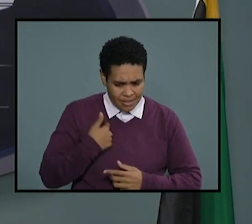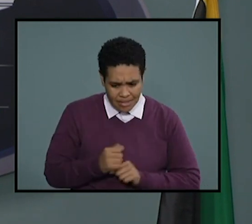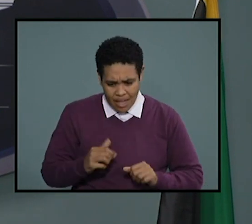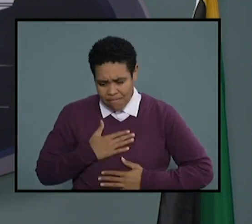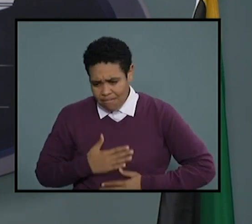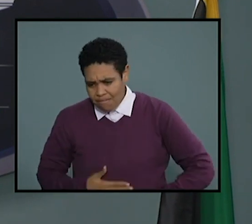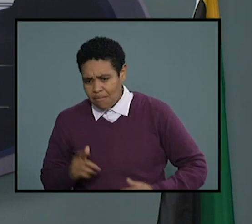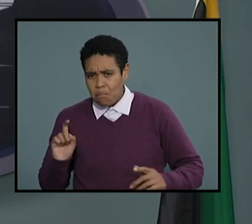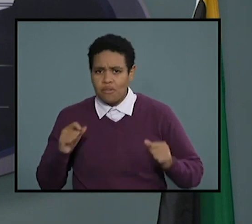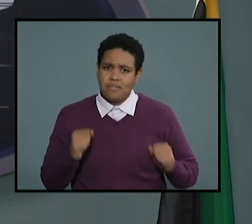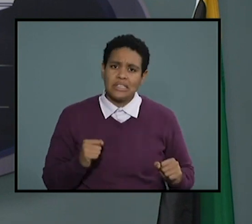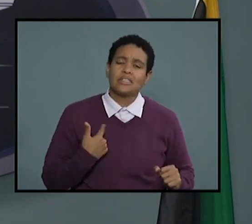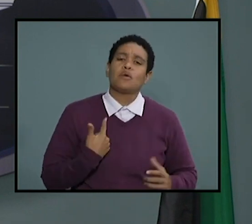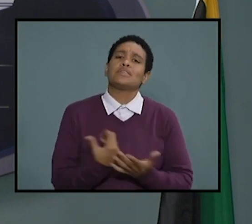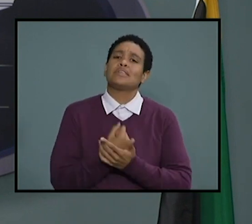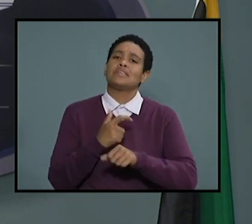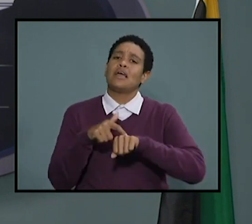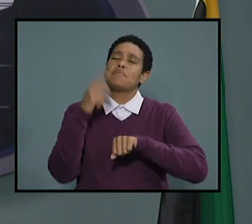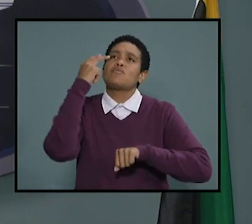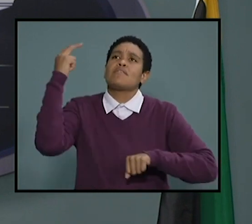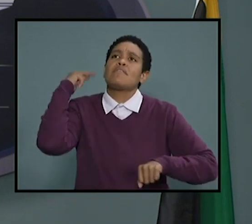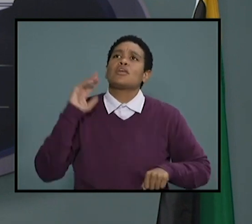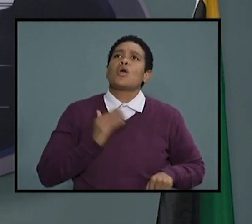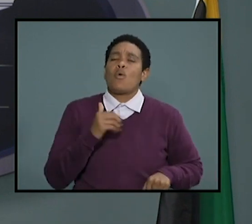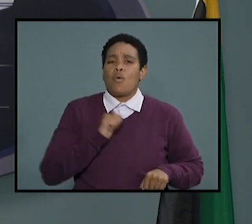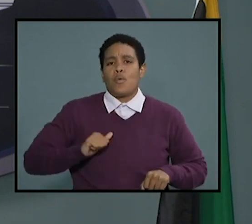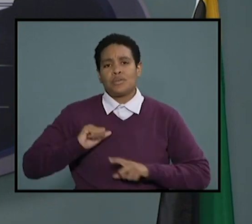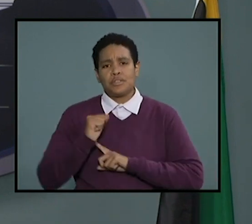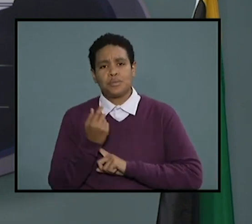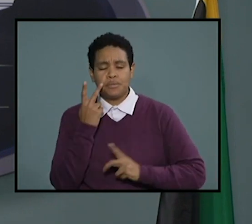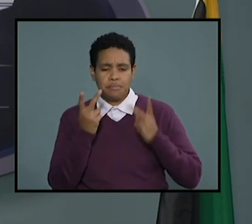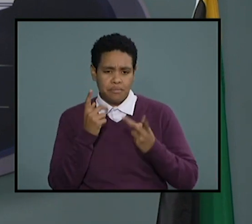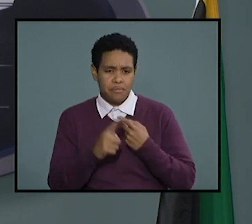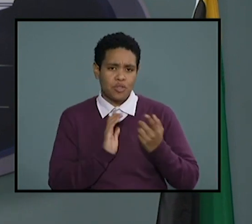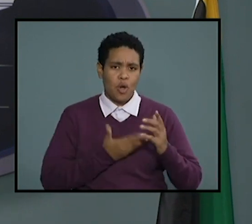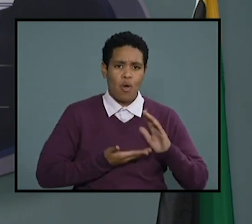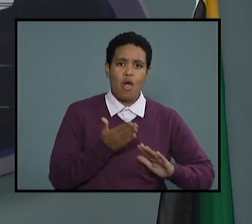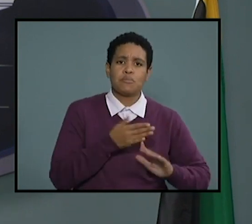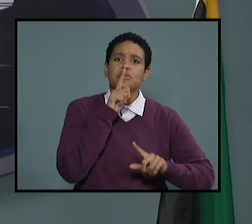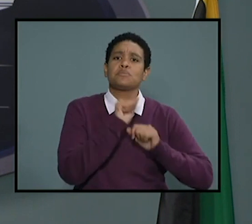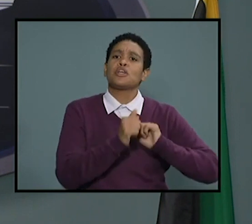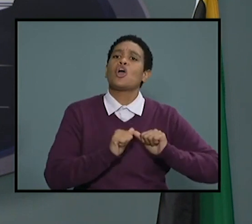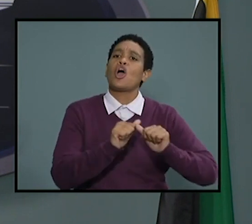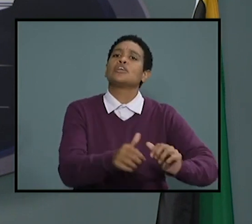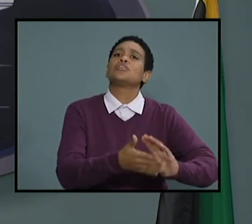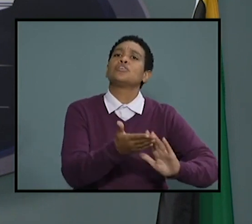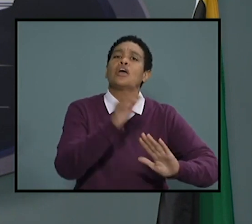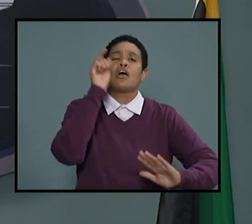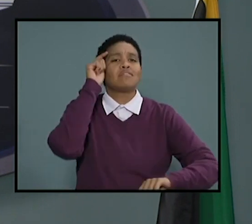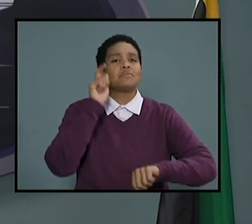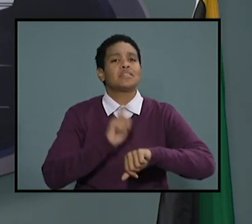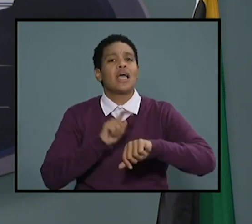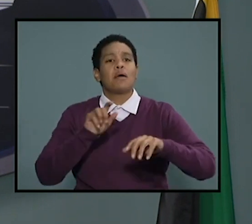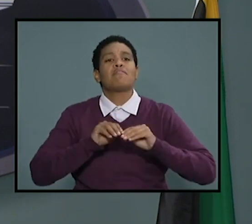We took some time to reflect on our own circumstances and operation to ensure the continuation of government in a time